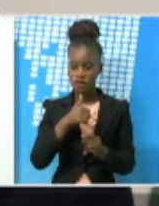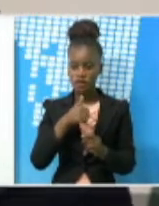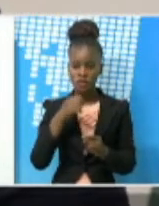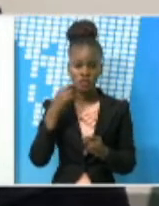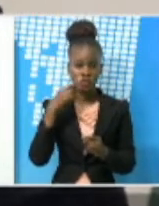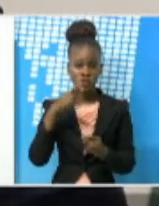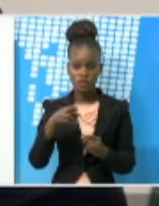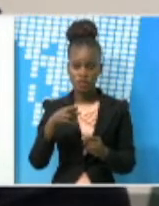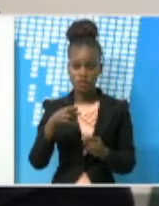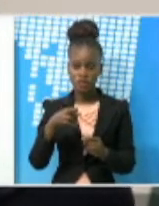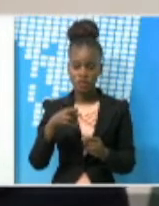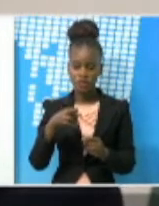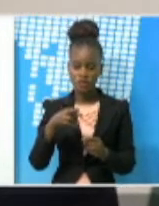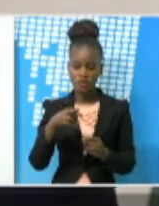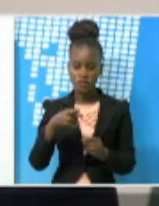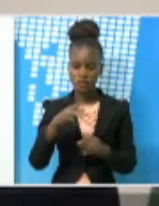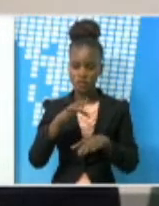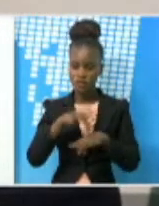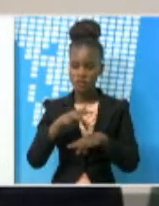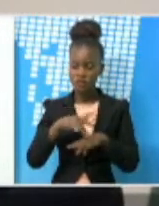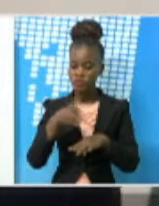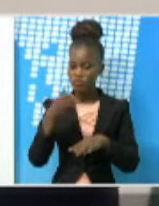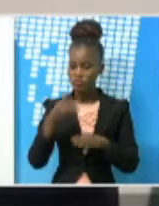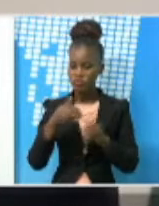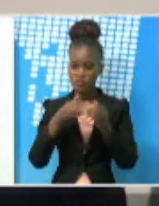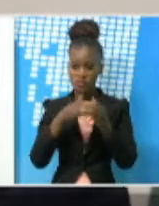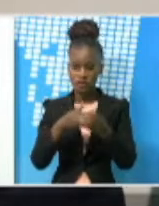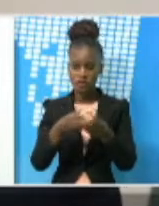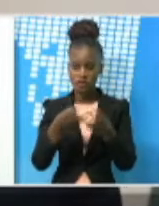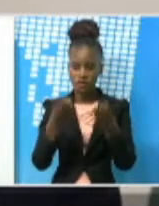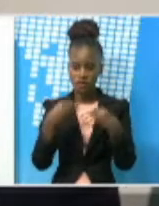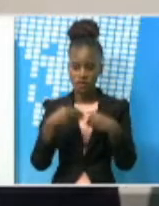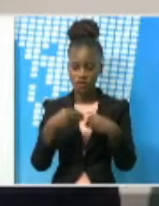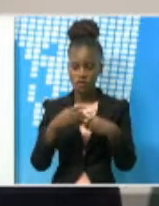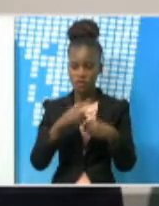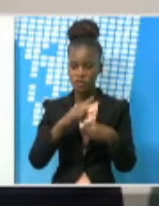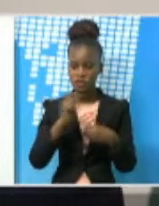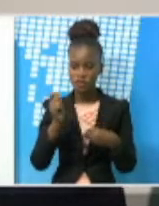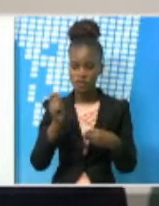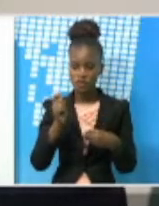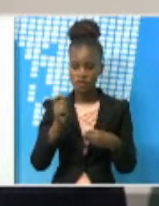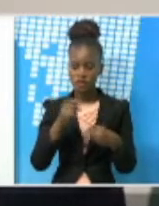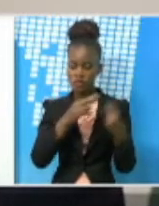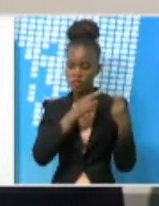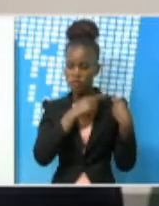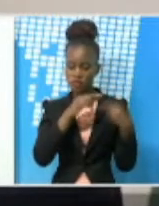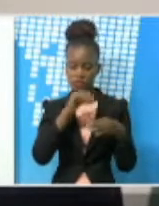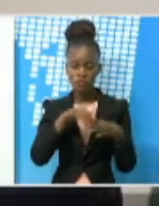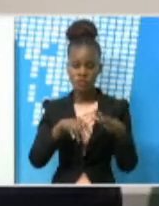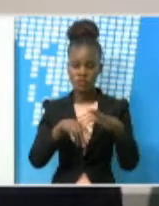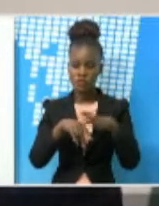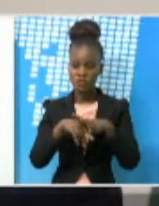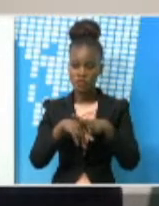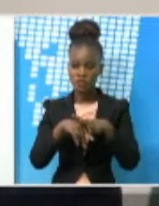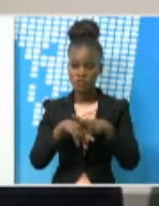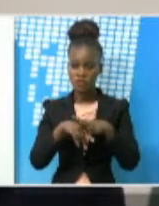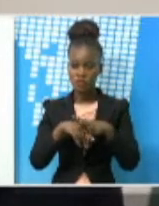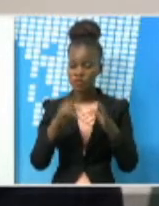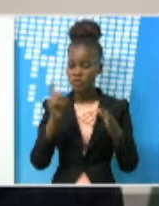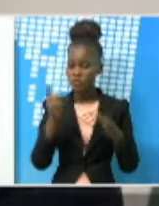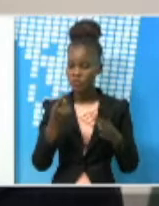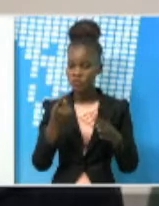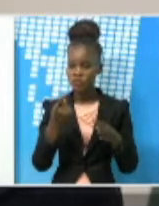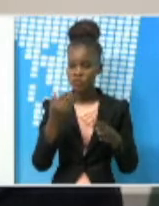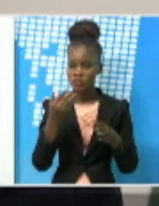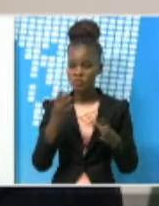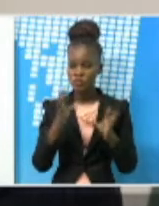I'm quite sure that the political leadership will offer the response in Parliament, but the amount of money released by Ministry of